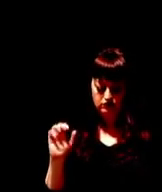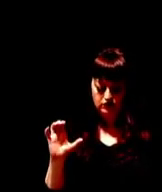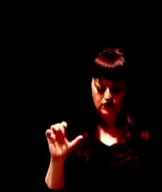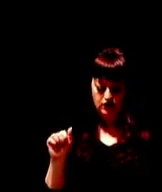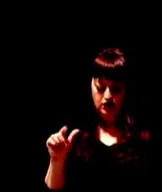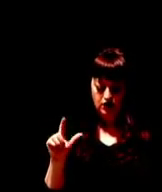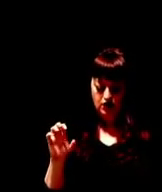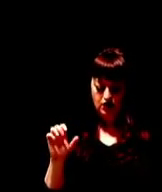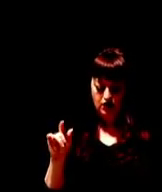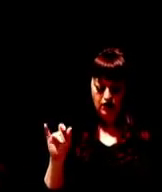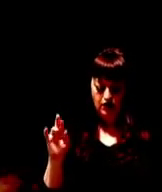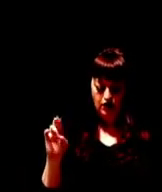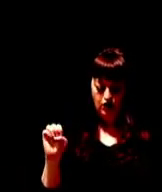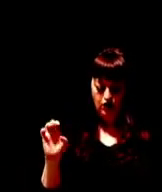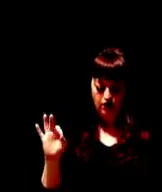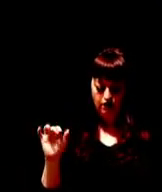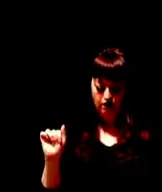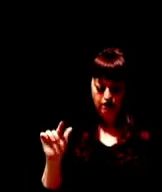Claire Falk.